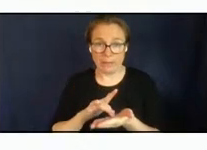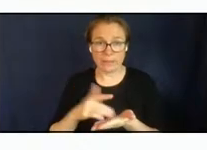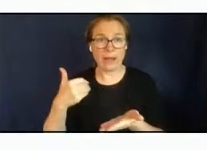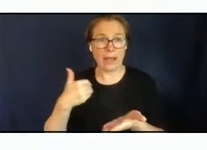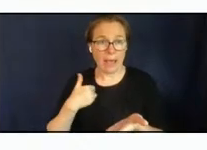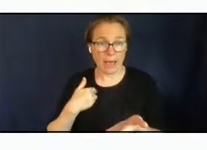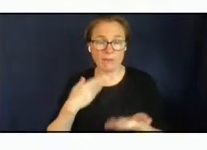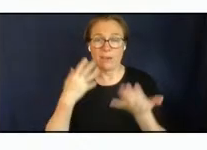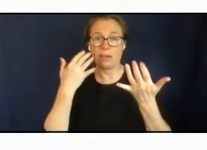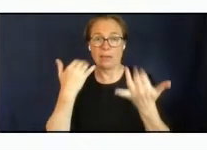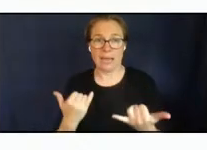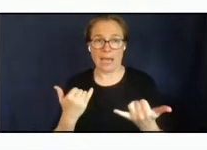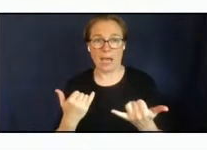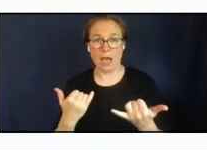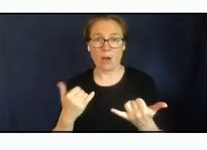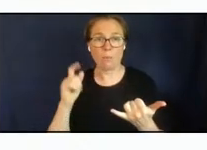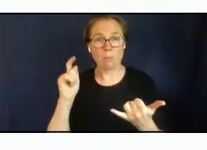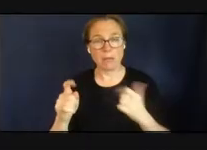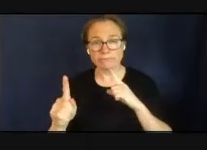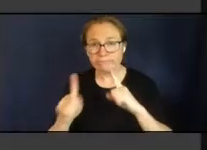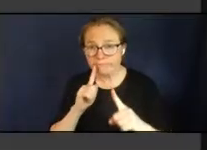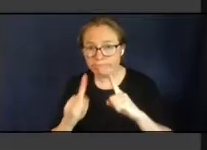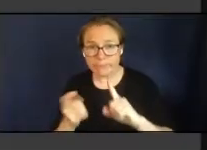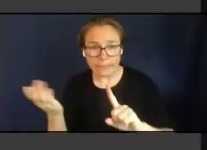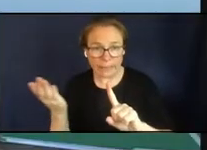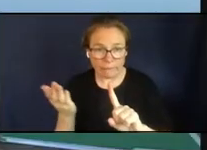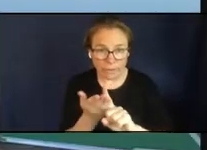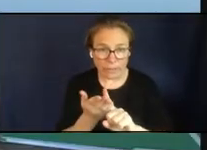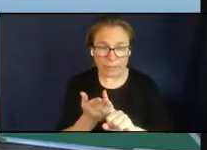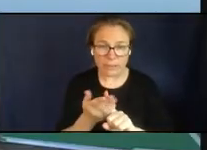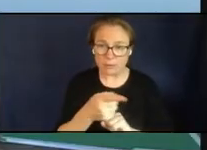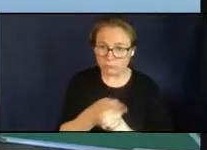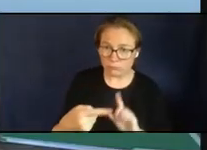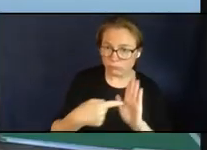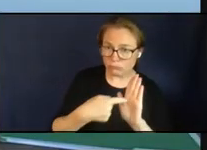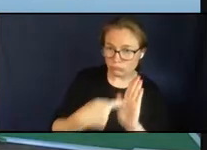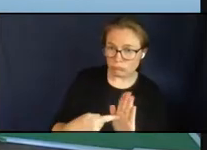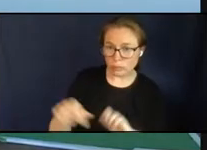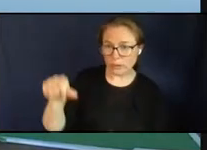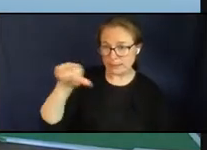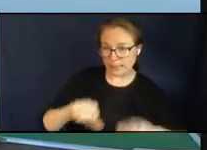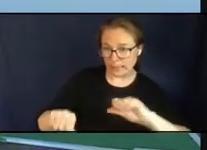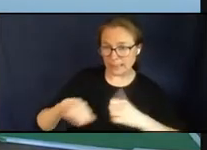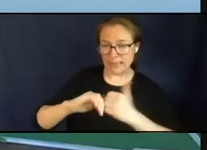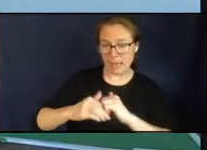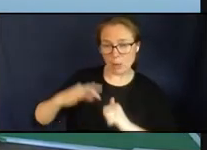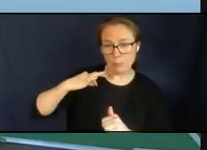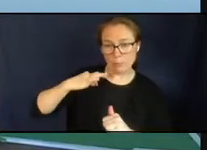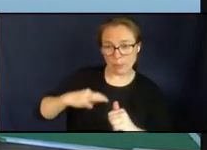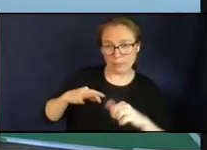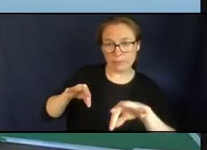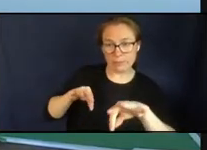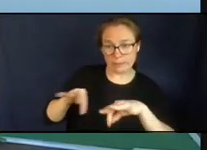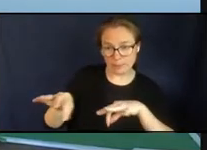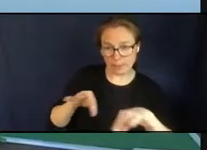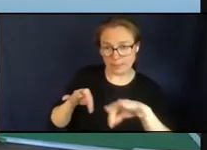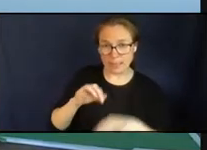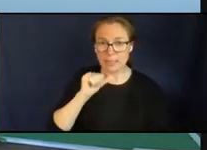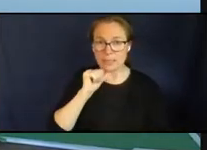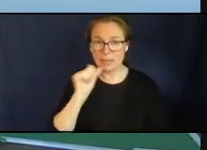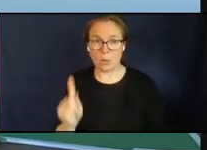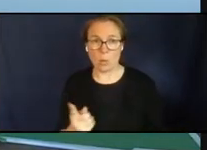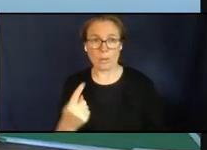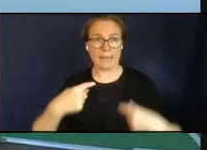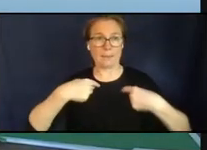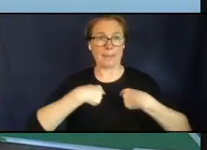people to look at some of the science and the societal benefits, as opposed to me personally and whether I'm going to get